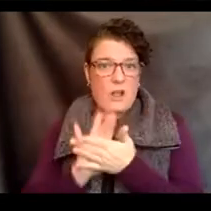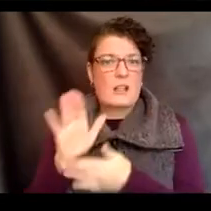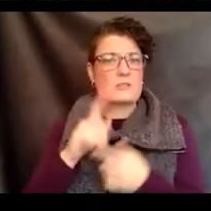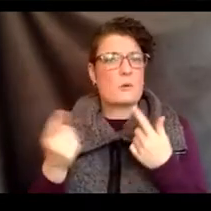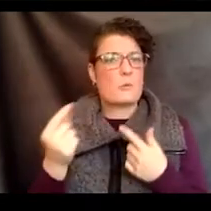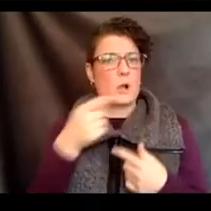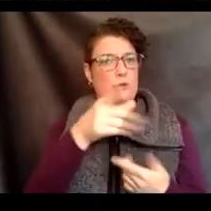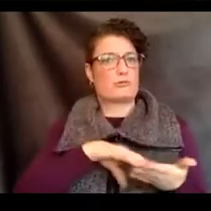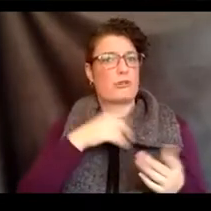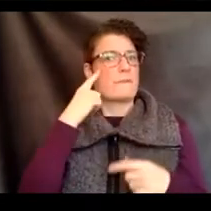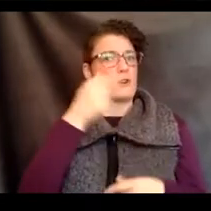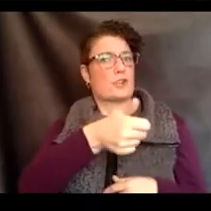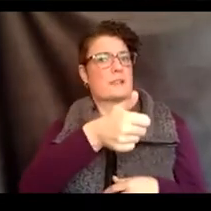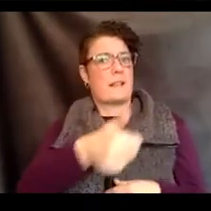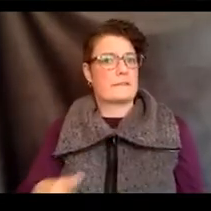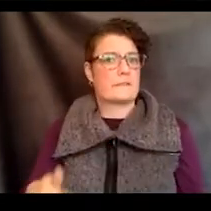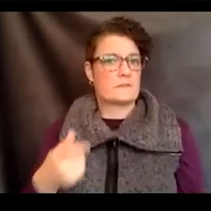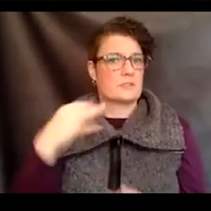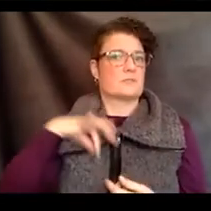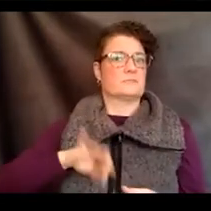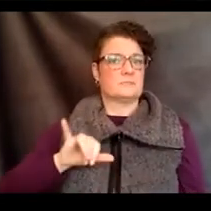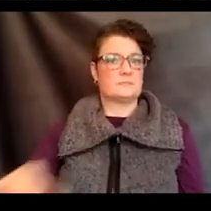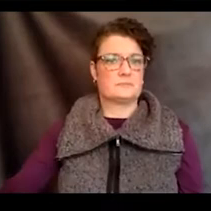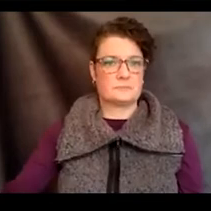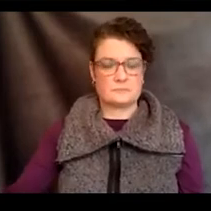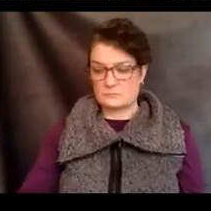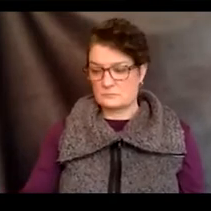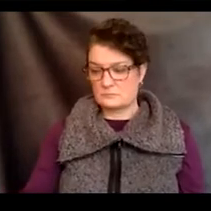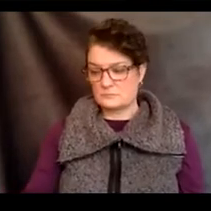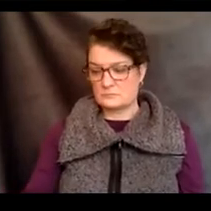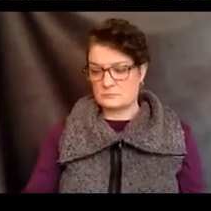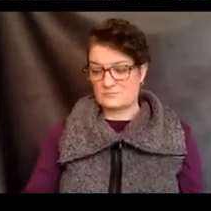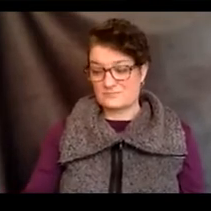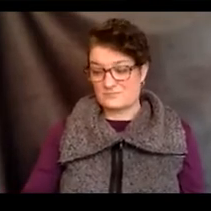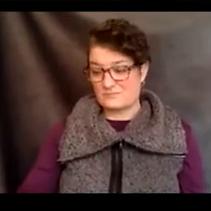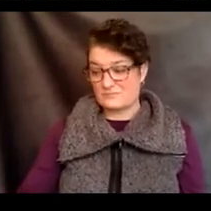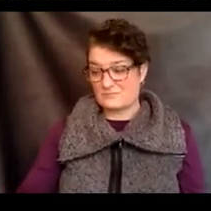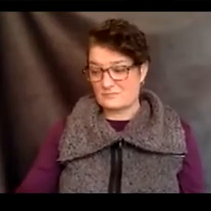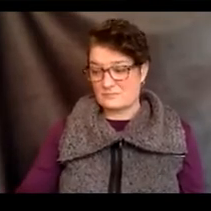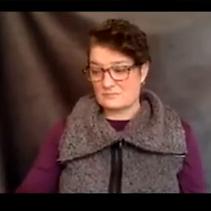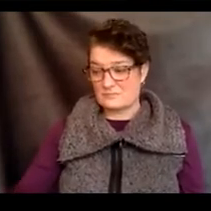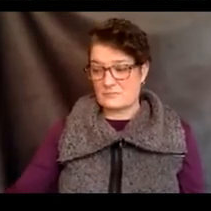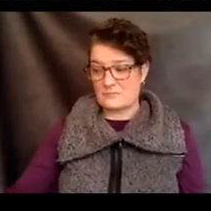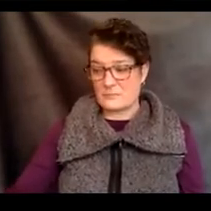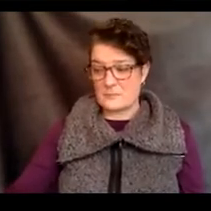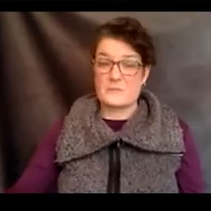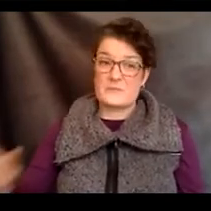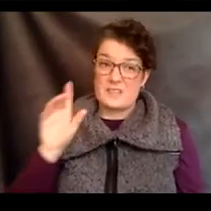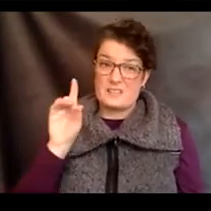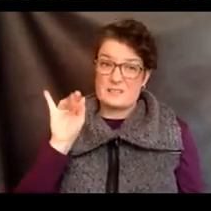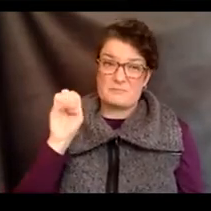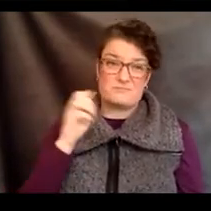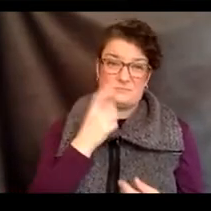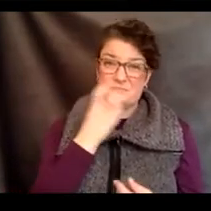yourself that you would take away from this experience? So there were so many things that were eye-opening about it, you know, just